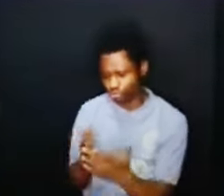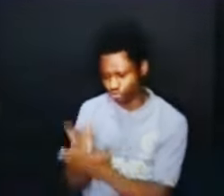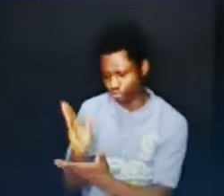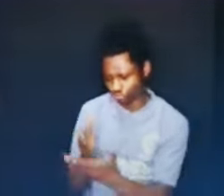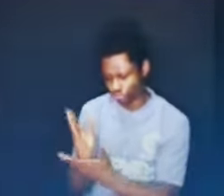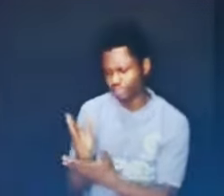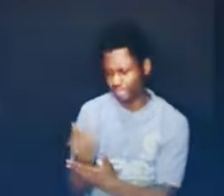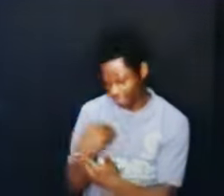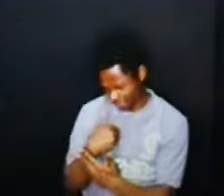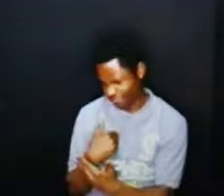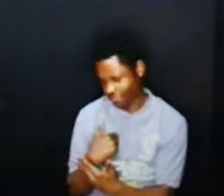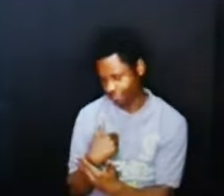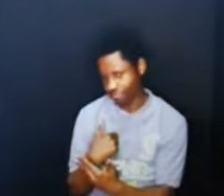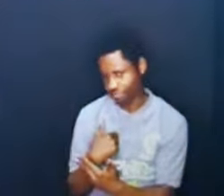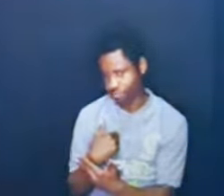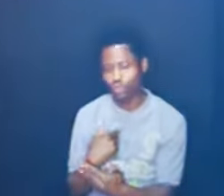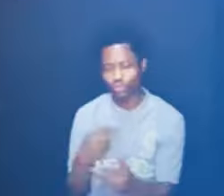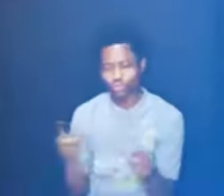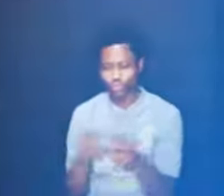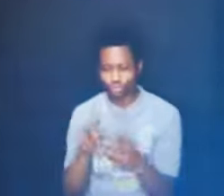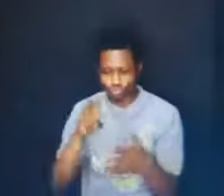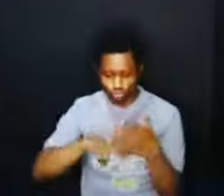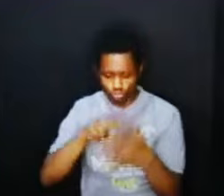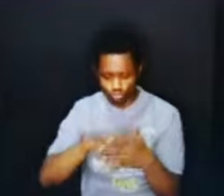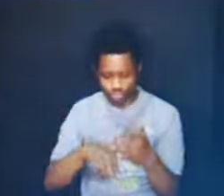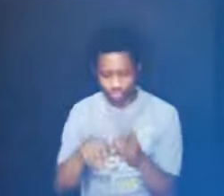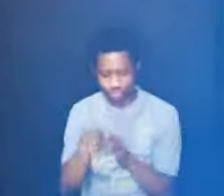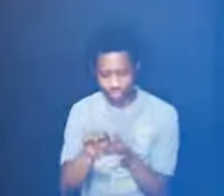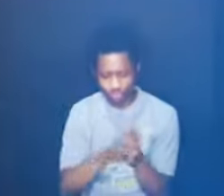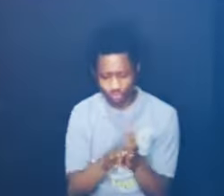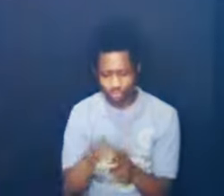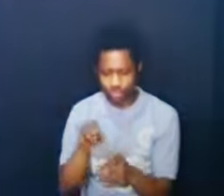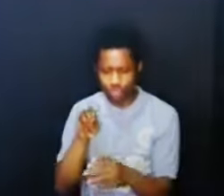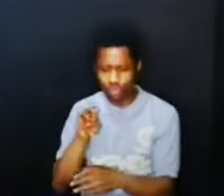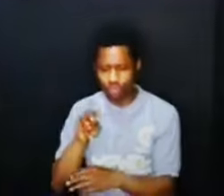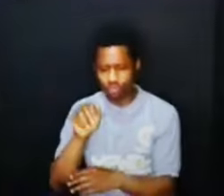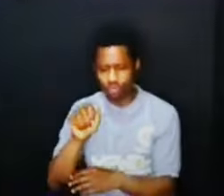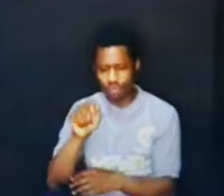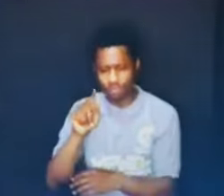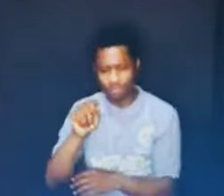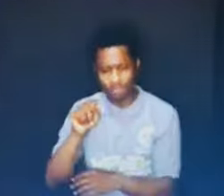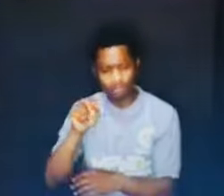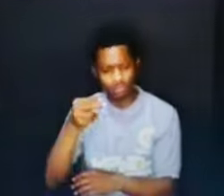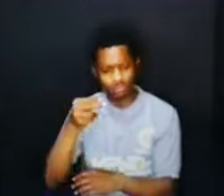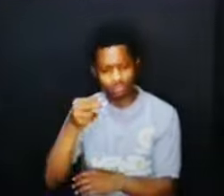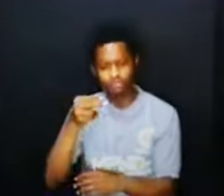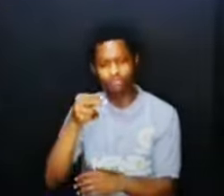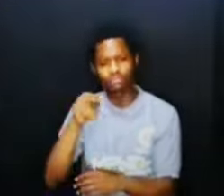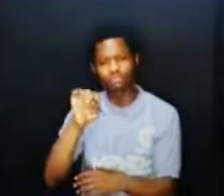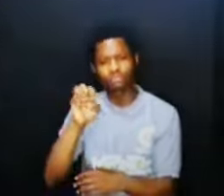righteousness. So we read from Matthew chapter 5. Verse